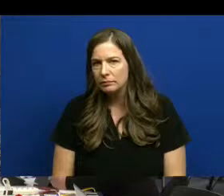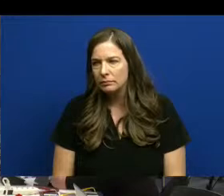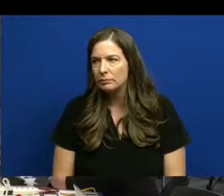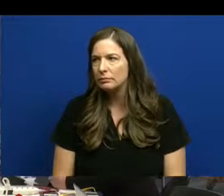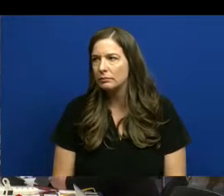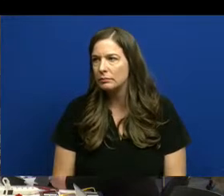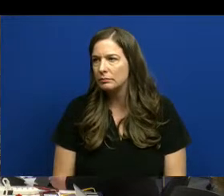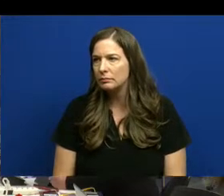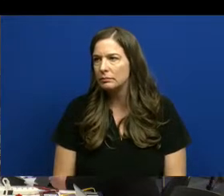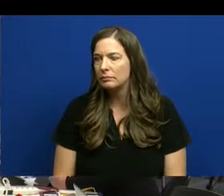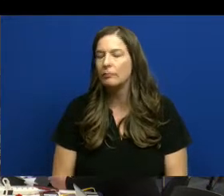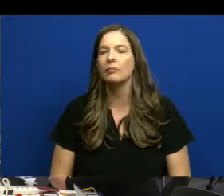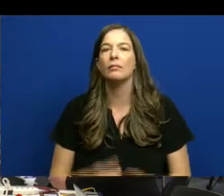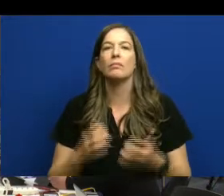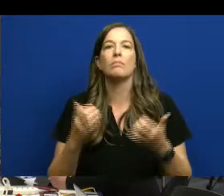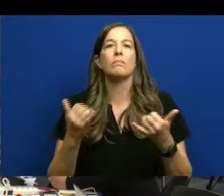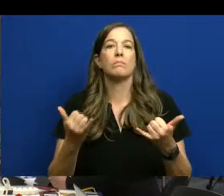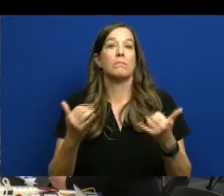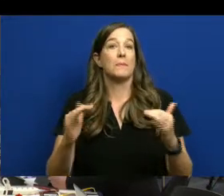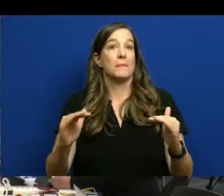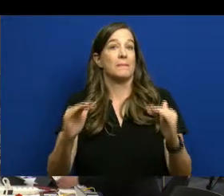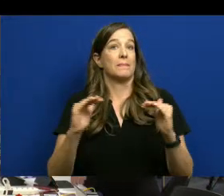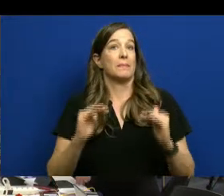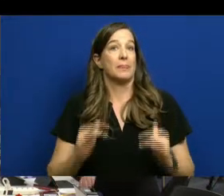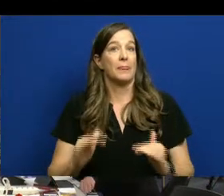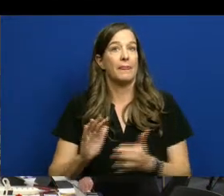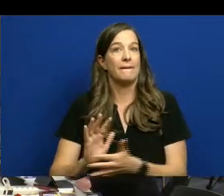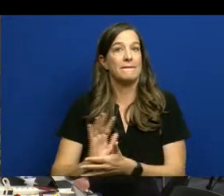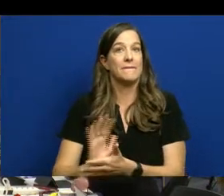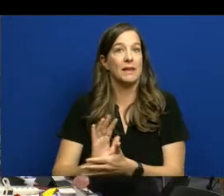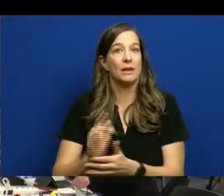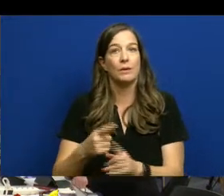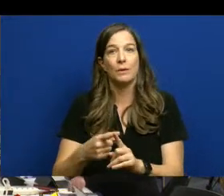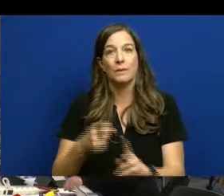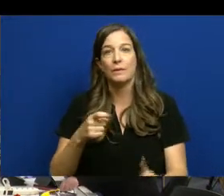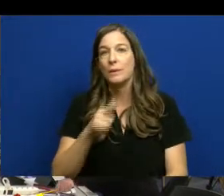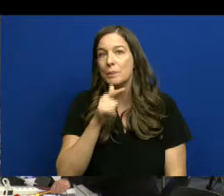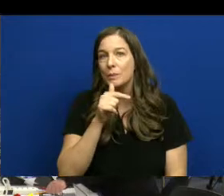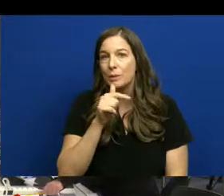Yeah, okay. The next video is going to come from Ernest Willman.